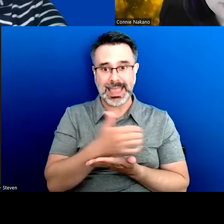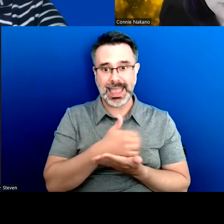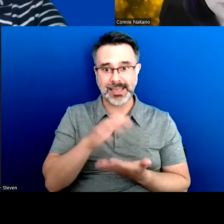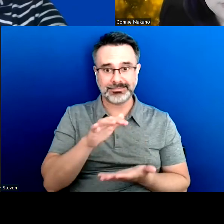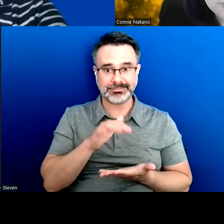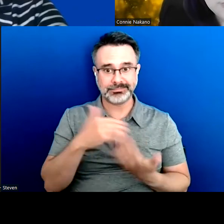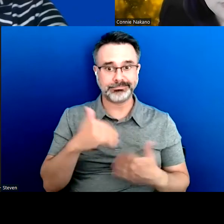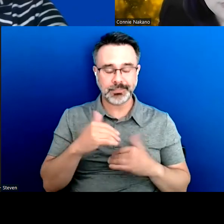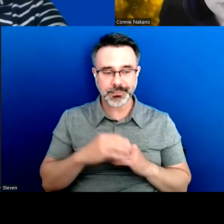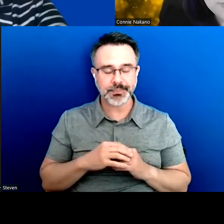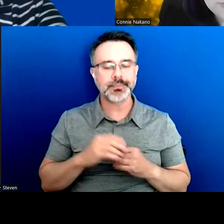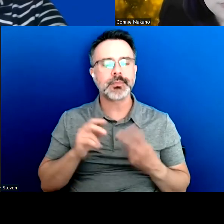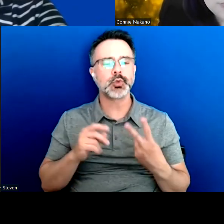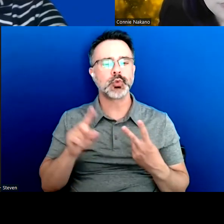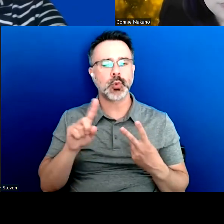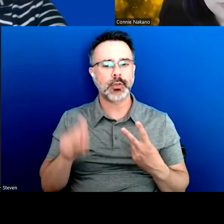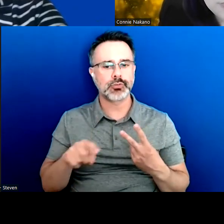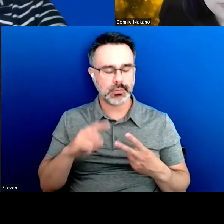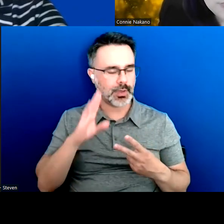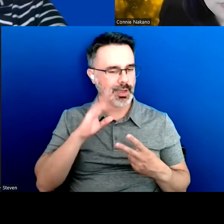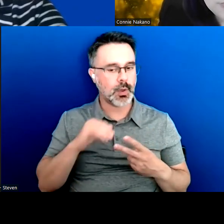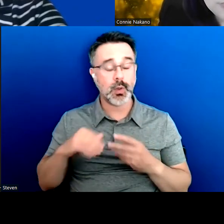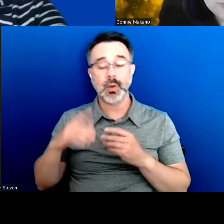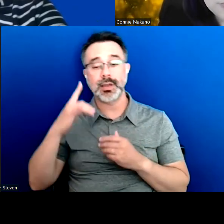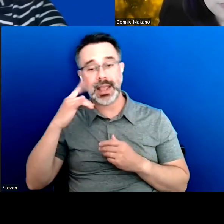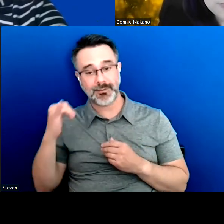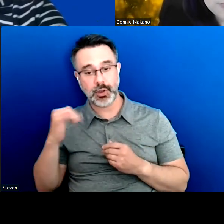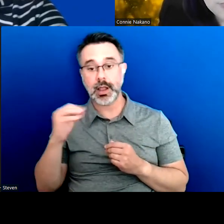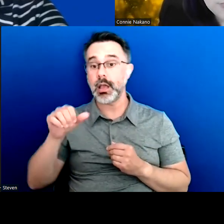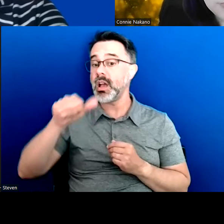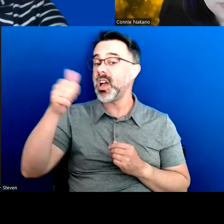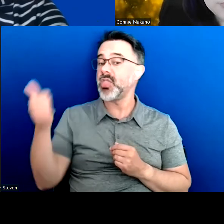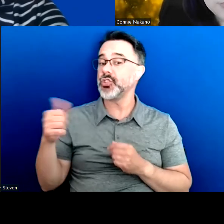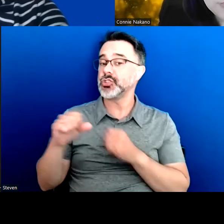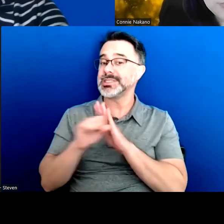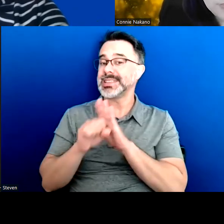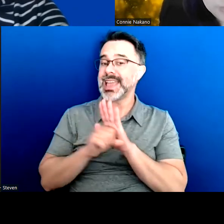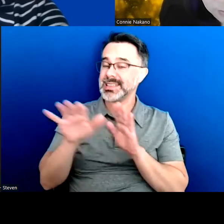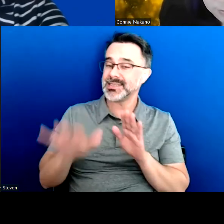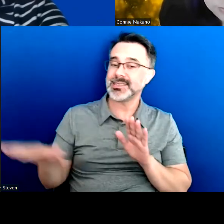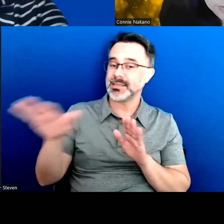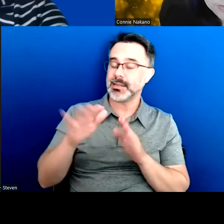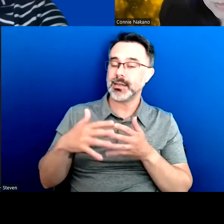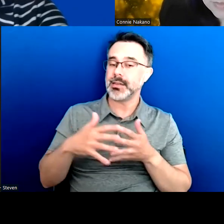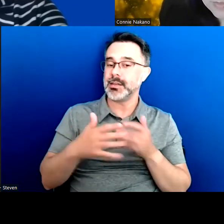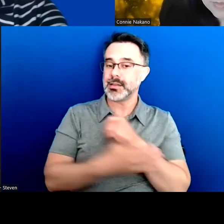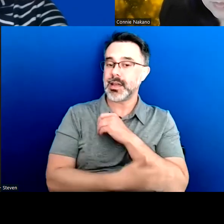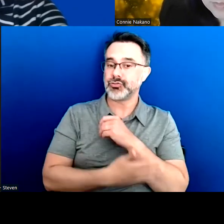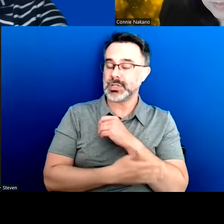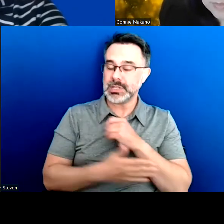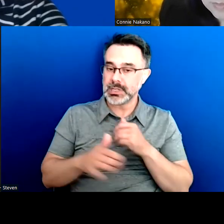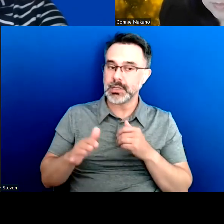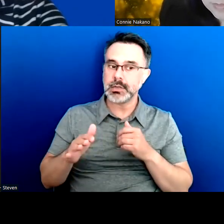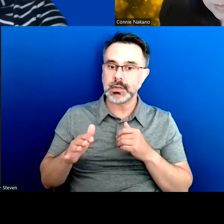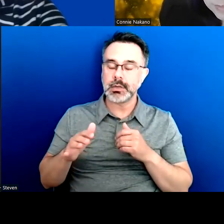have is, I know in addition to California, other states across the country are looking at this as an issue too. I know New York is doing a lot of